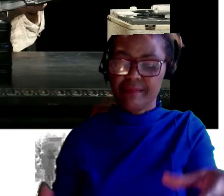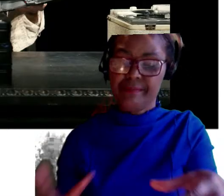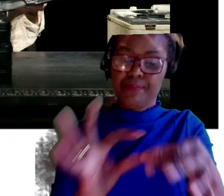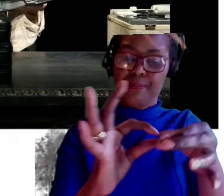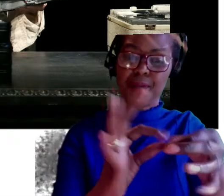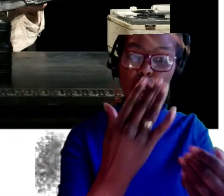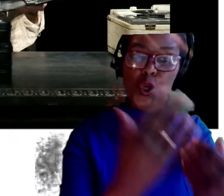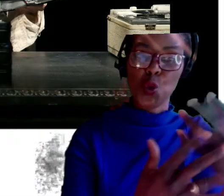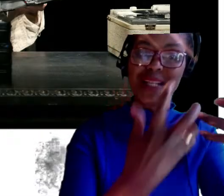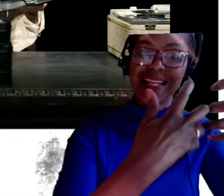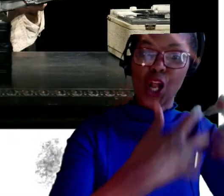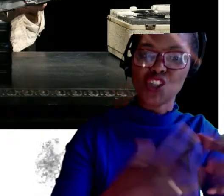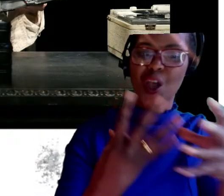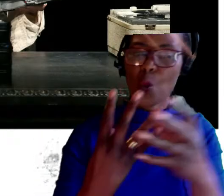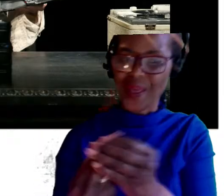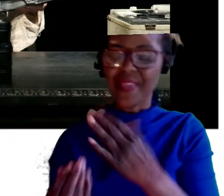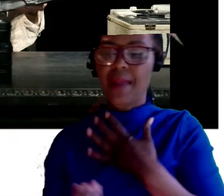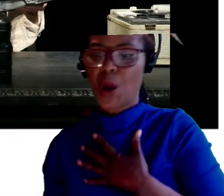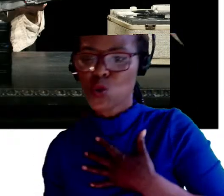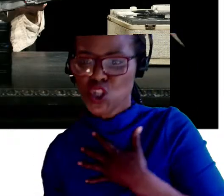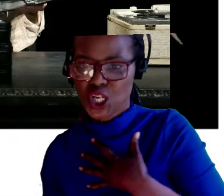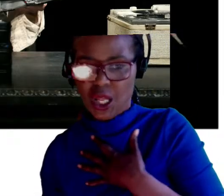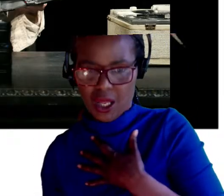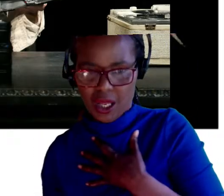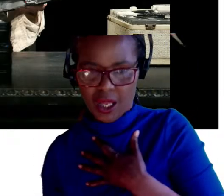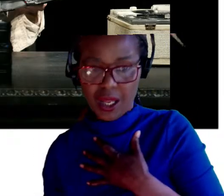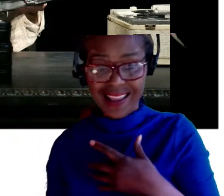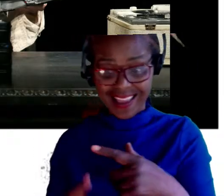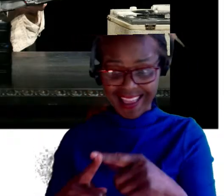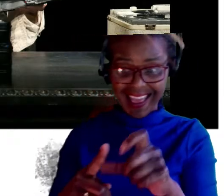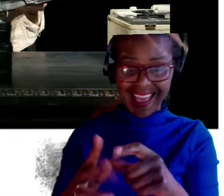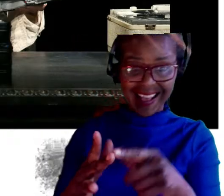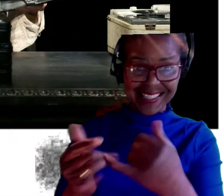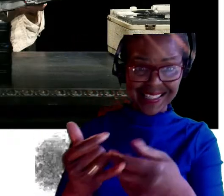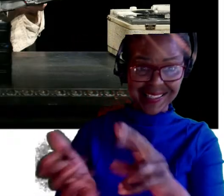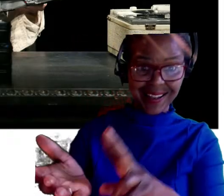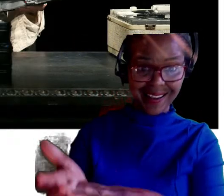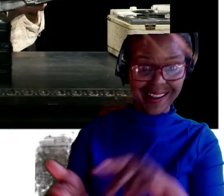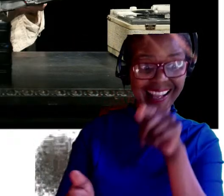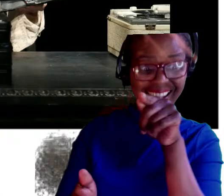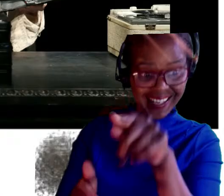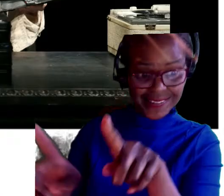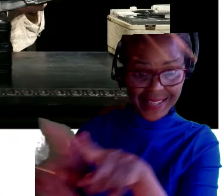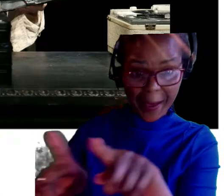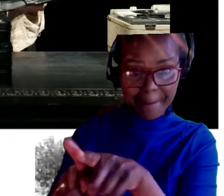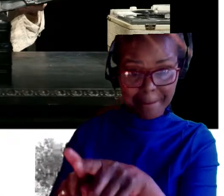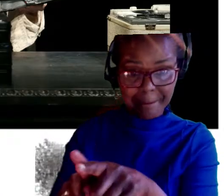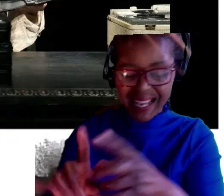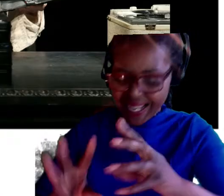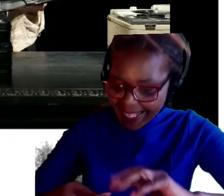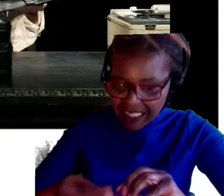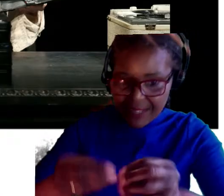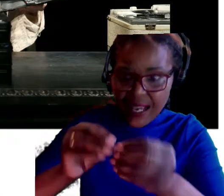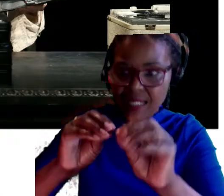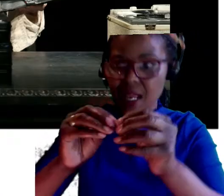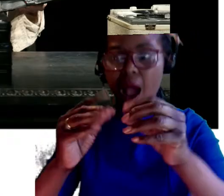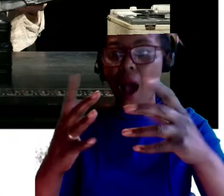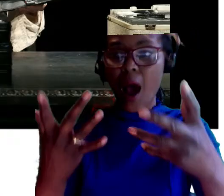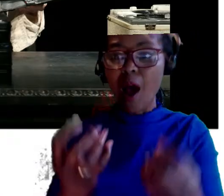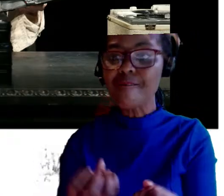And that's arguably what Edison did, and of course to this day what innovators do with any fresh technology and its